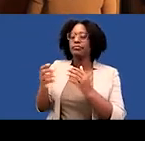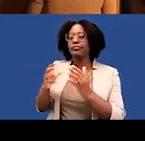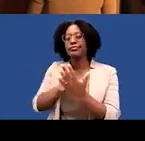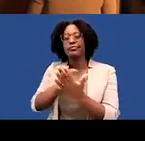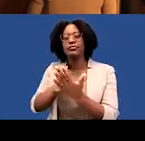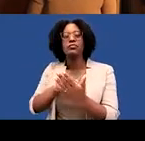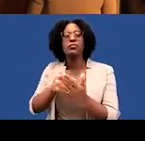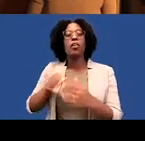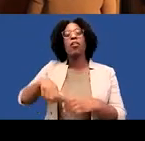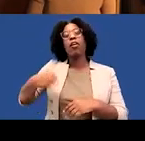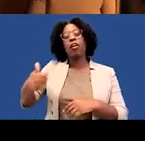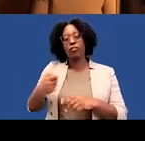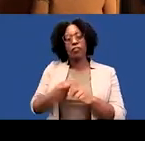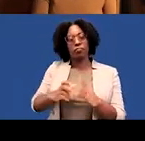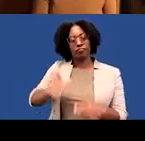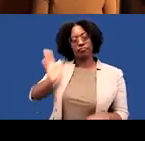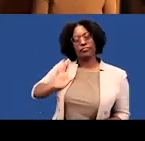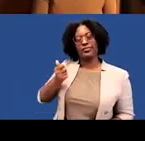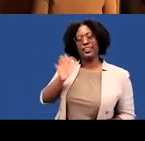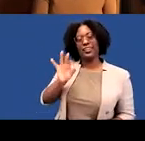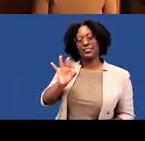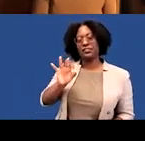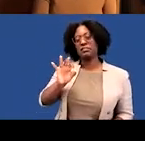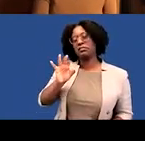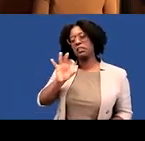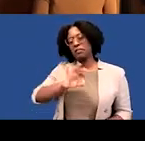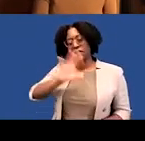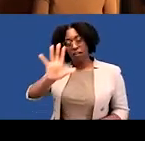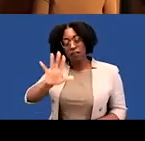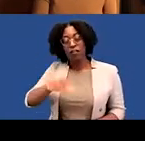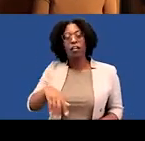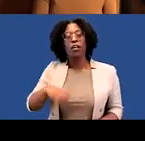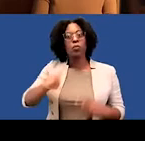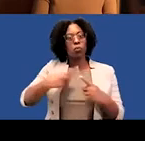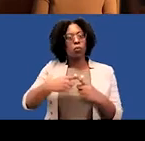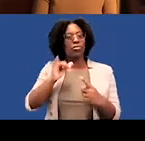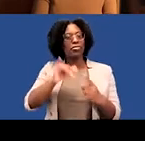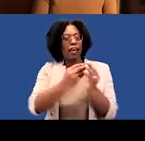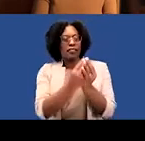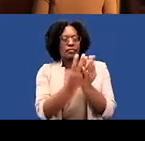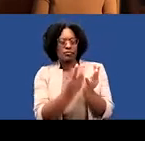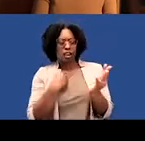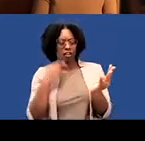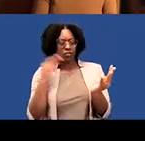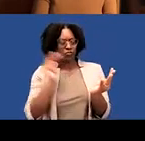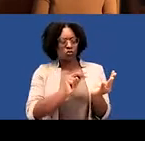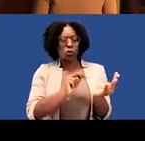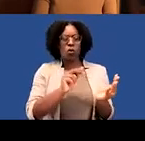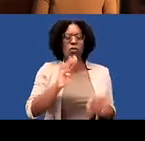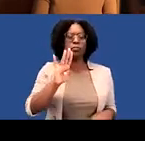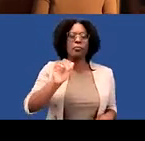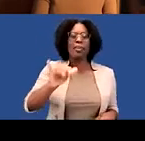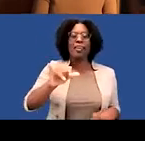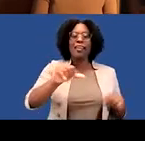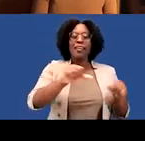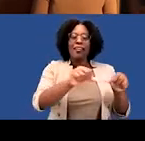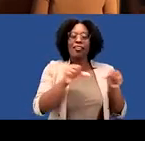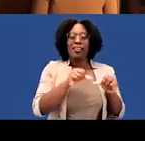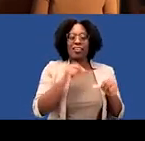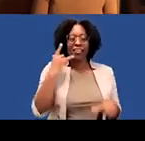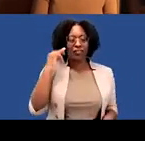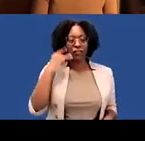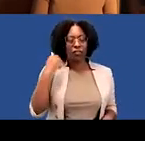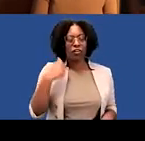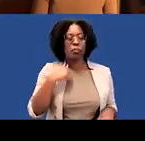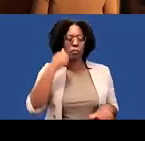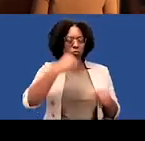when I saw that deck, it was made on the West Coast in the Bay Area. When I saw that deck, I really was thinking about what would it